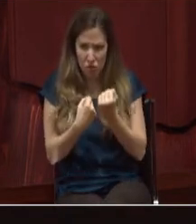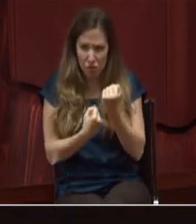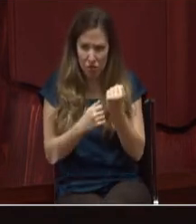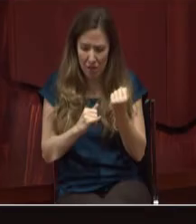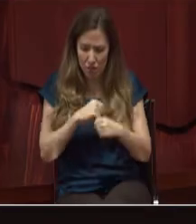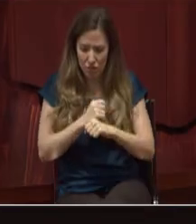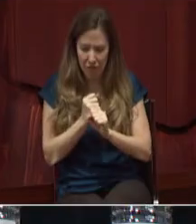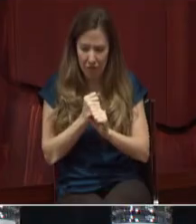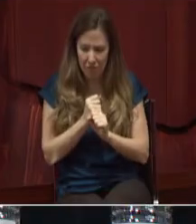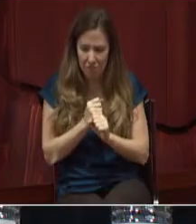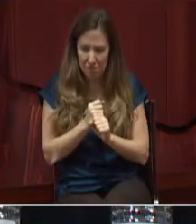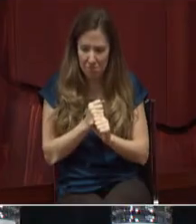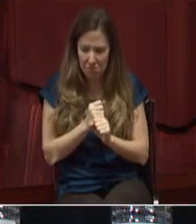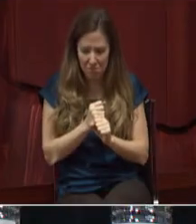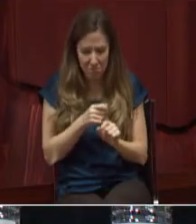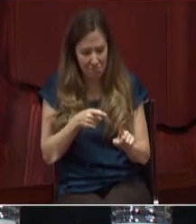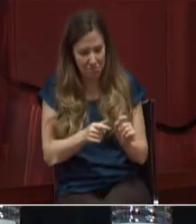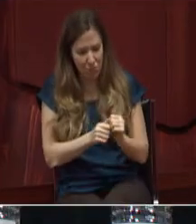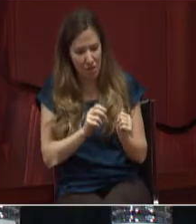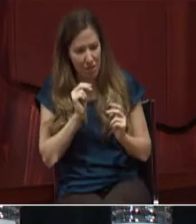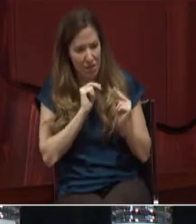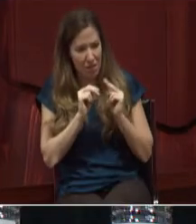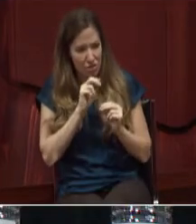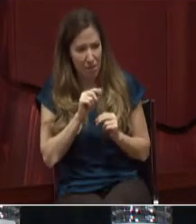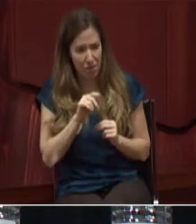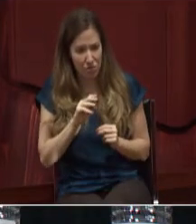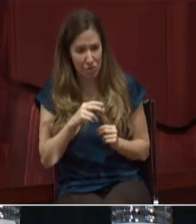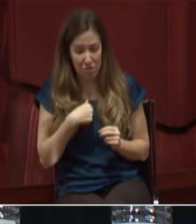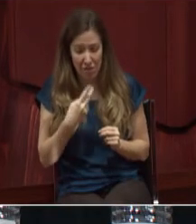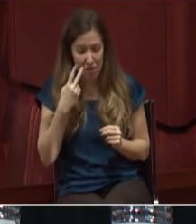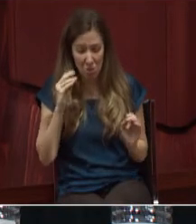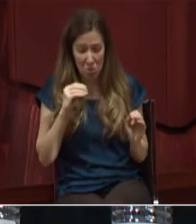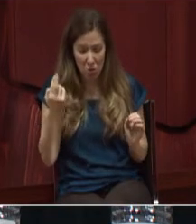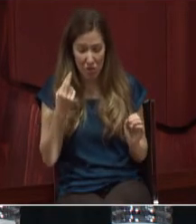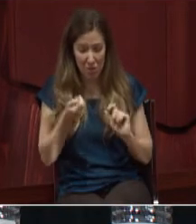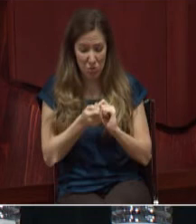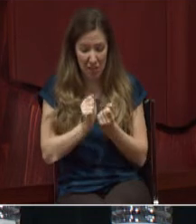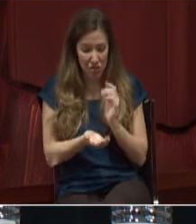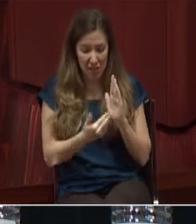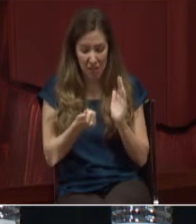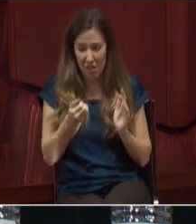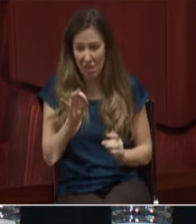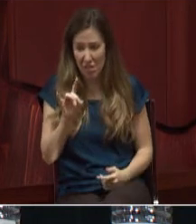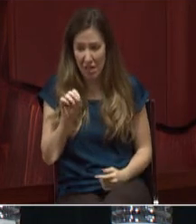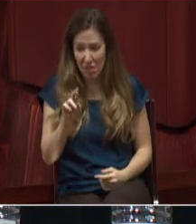of the Nixon administration, I saw no reason to change it by 1980 and